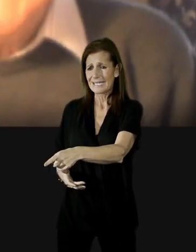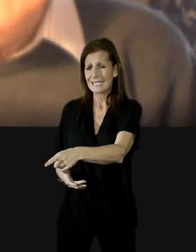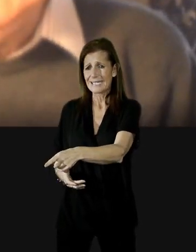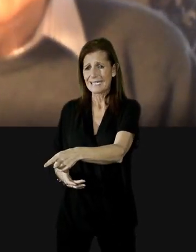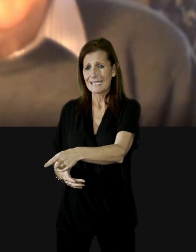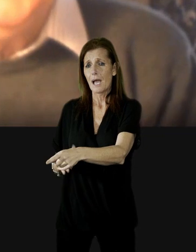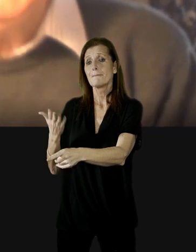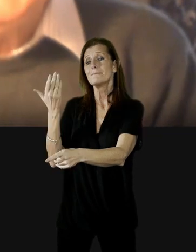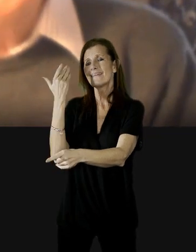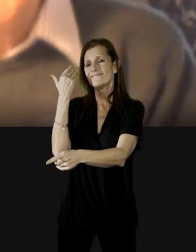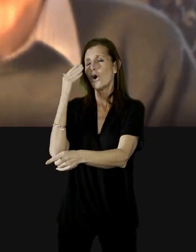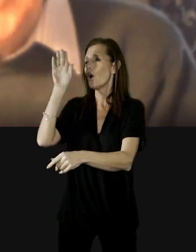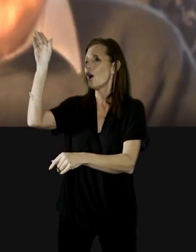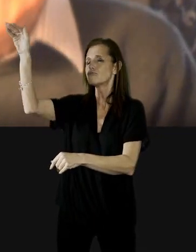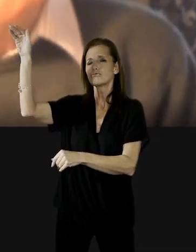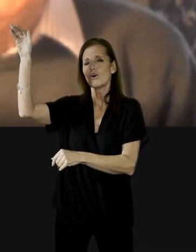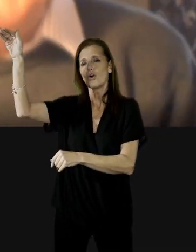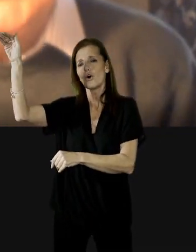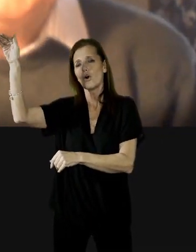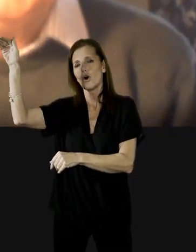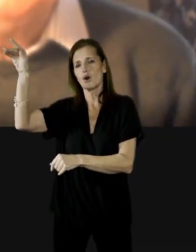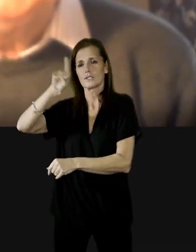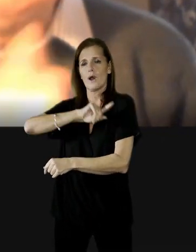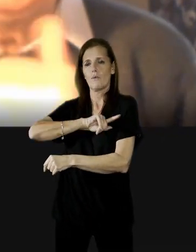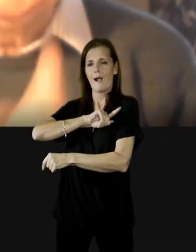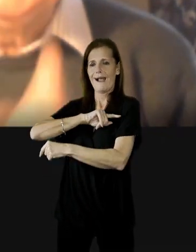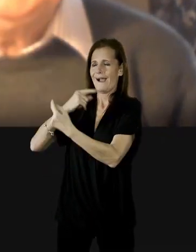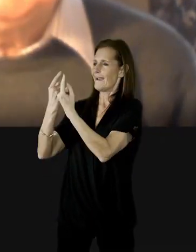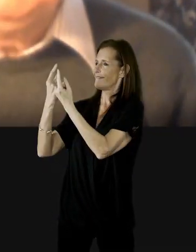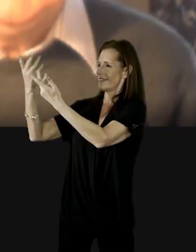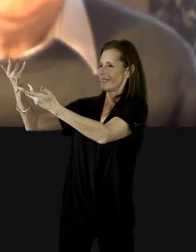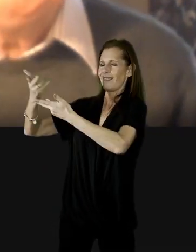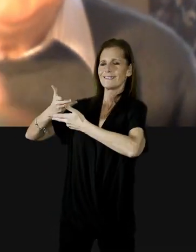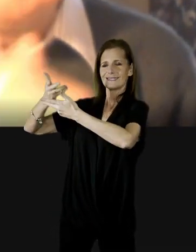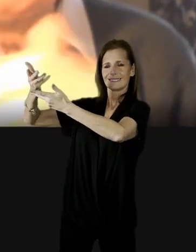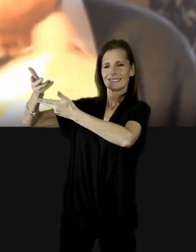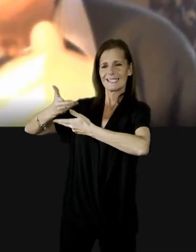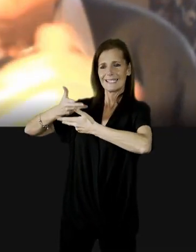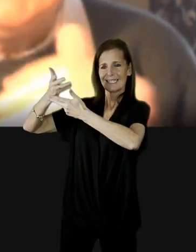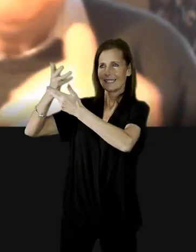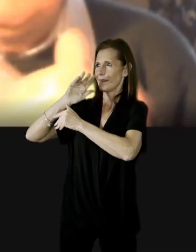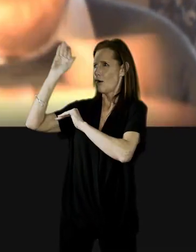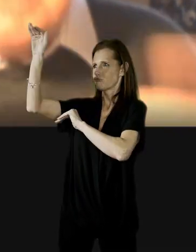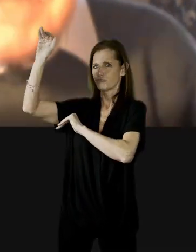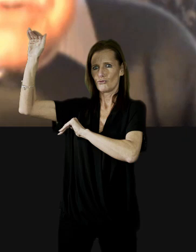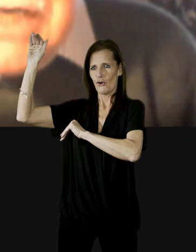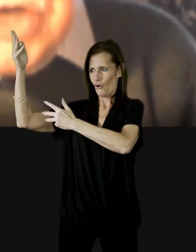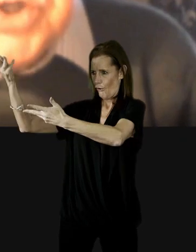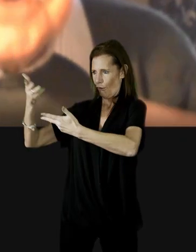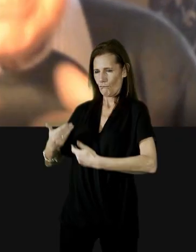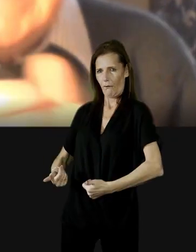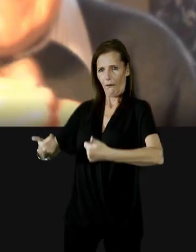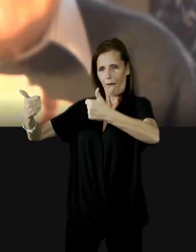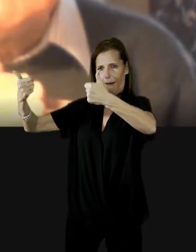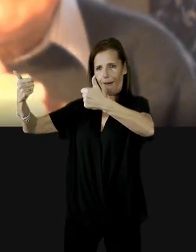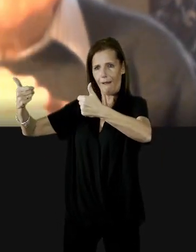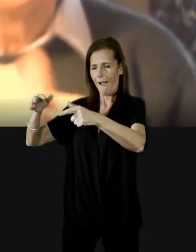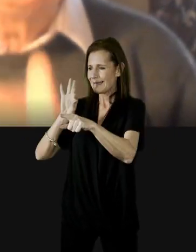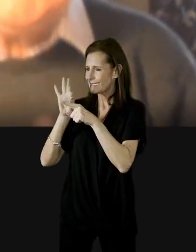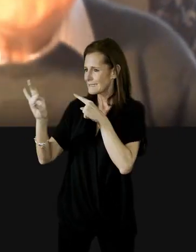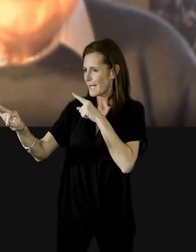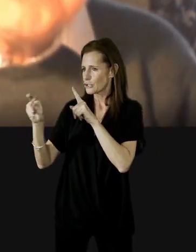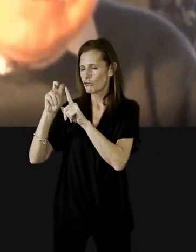have tended to holiday abroad because of the facilities provided by foreign destinations and